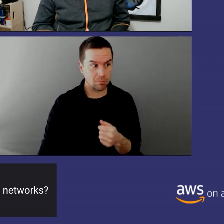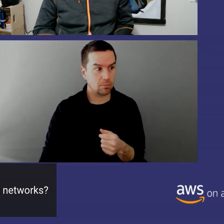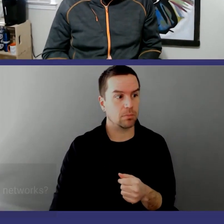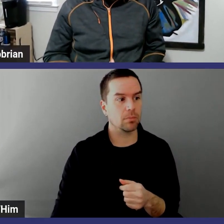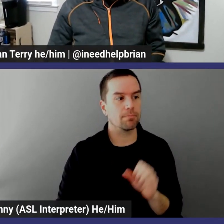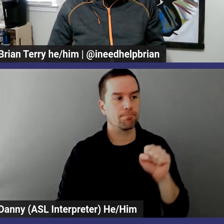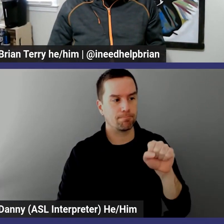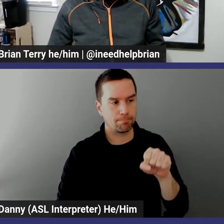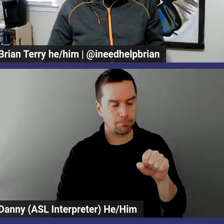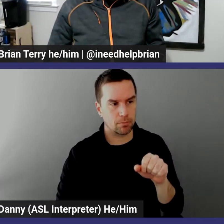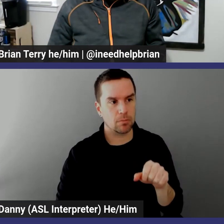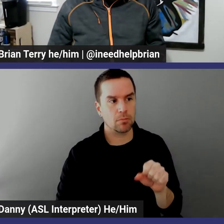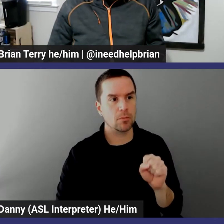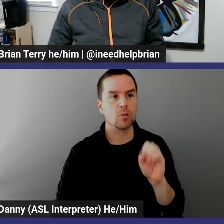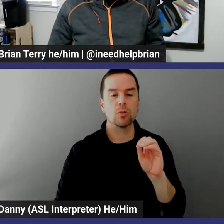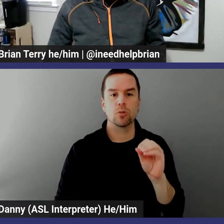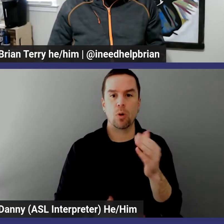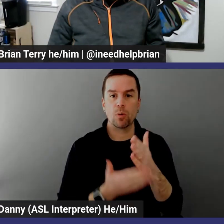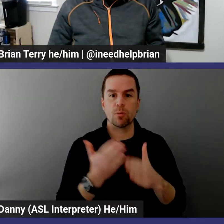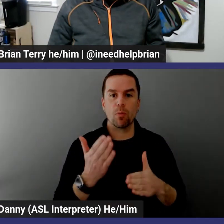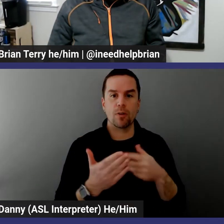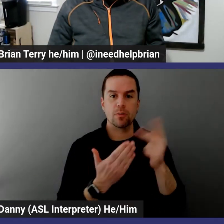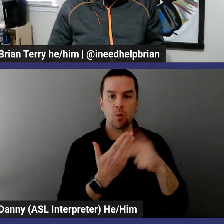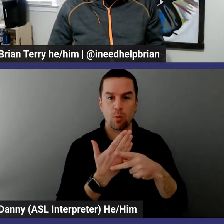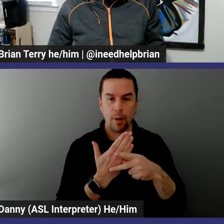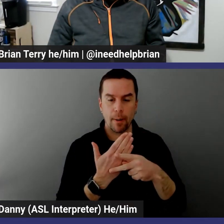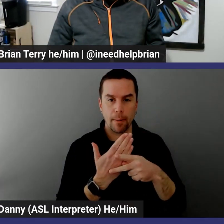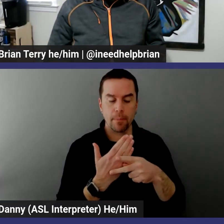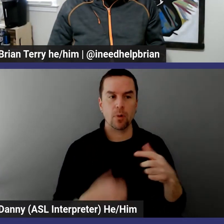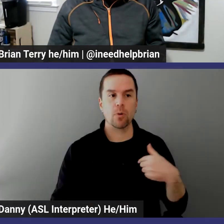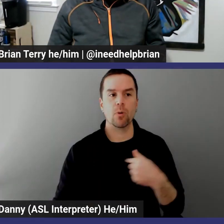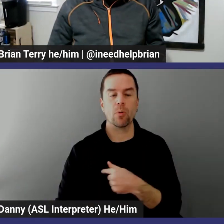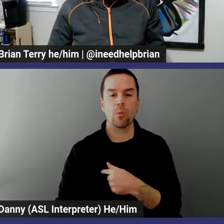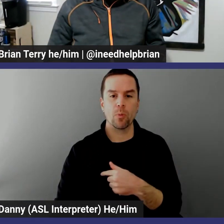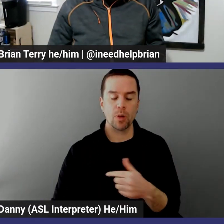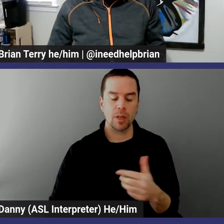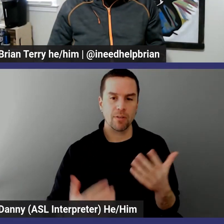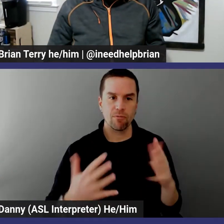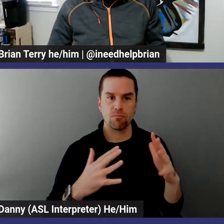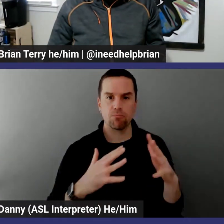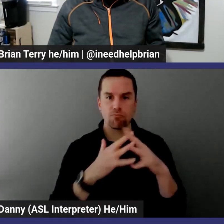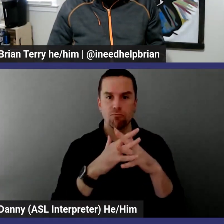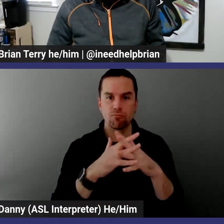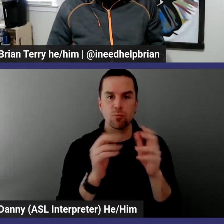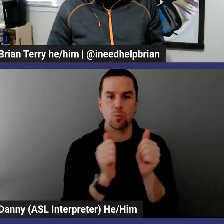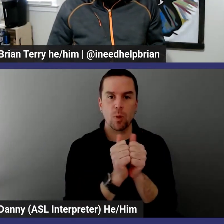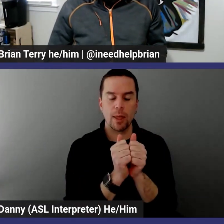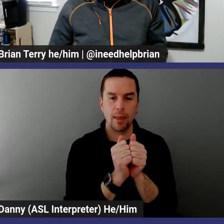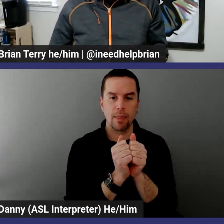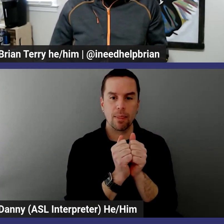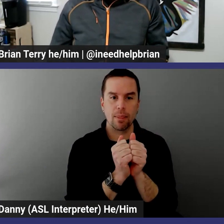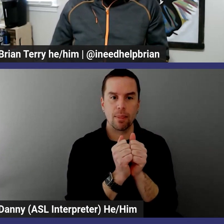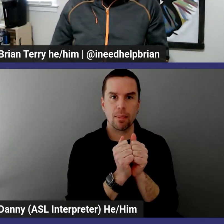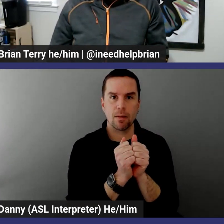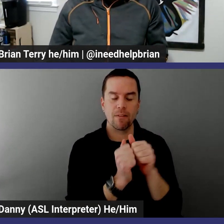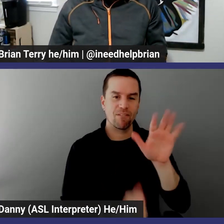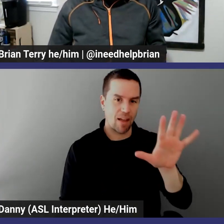So as part of this program, we have launched it with 5 partners.